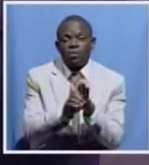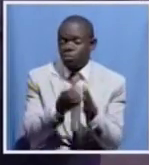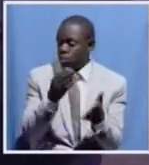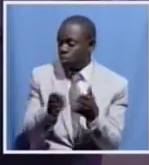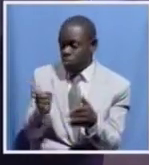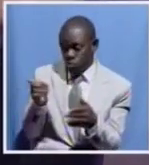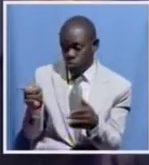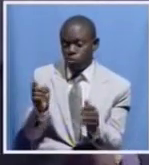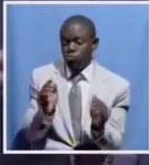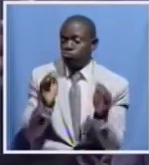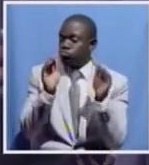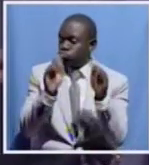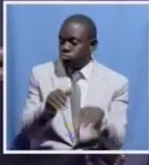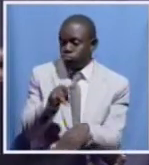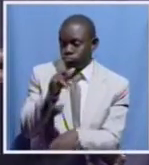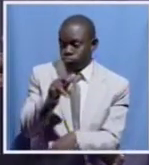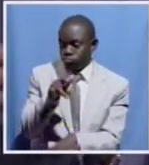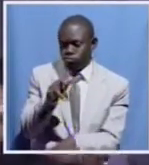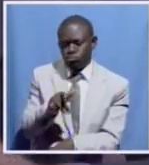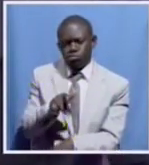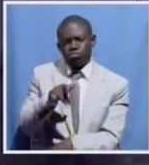plane and there is turbulence,